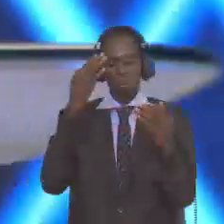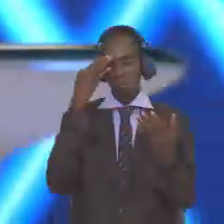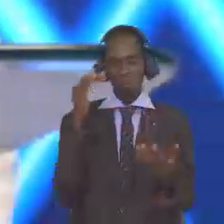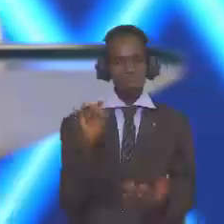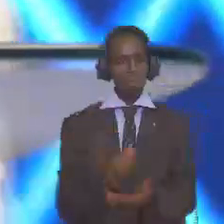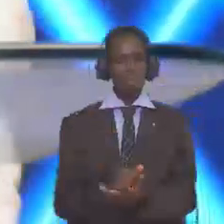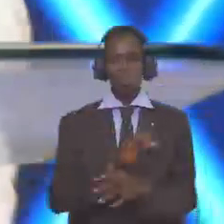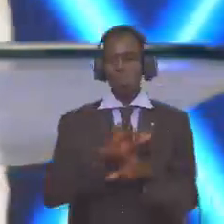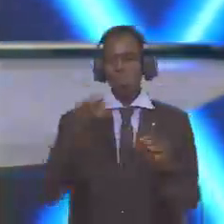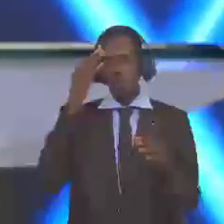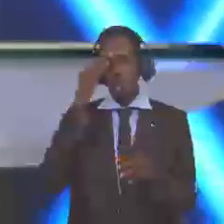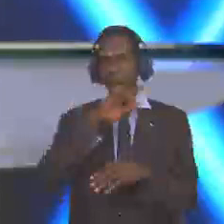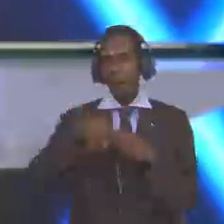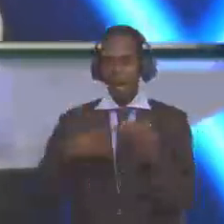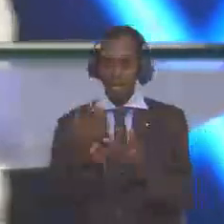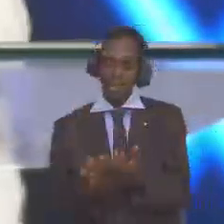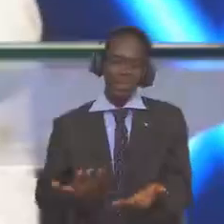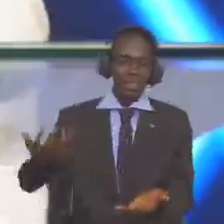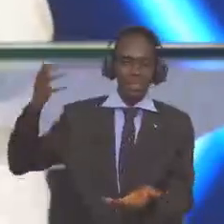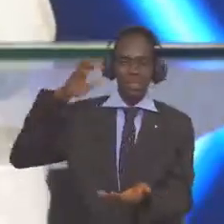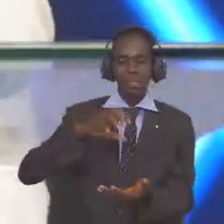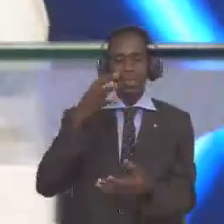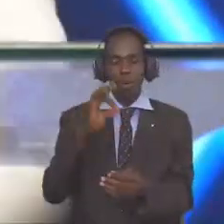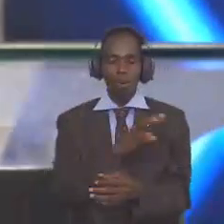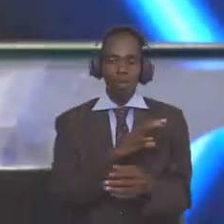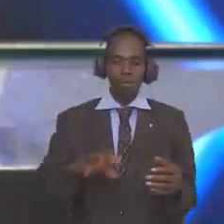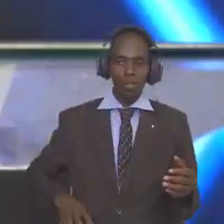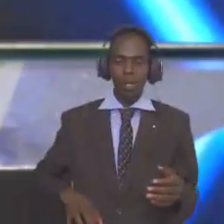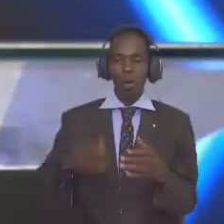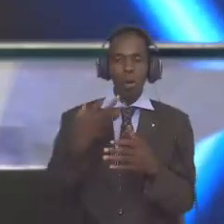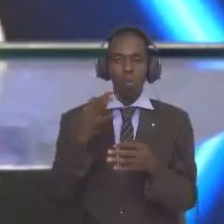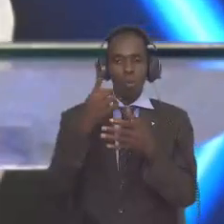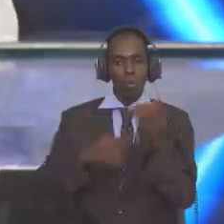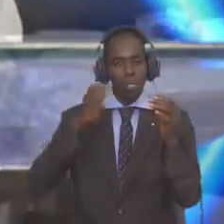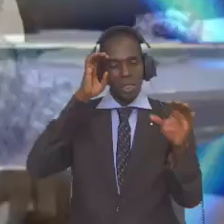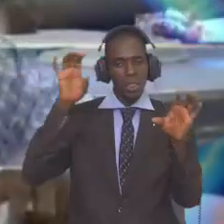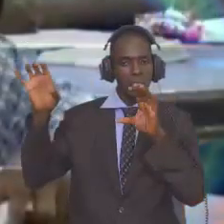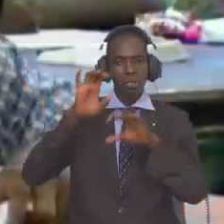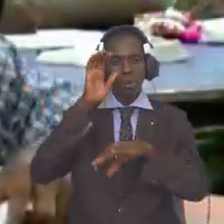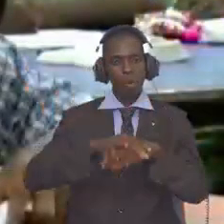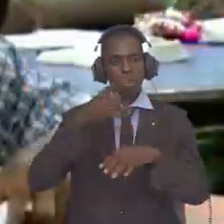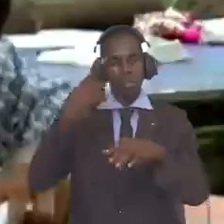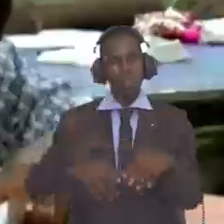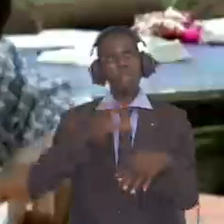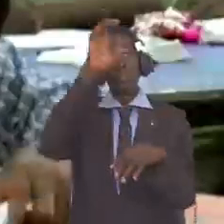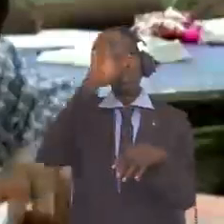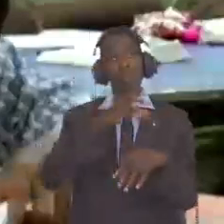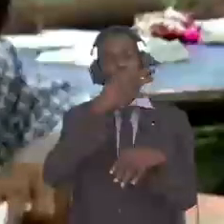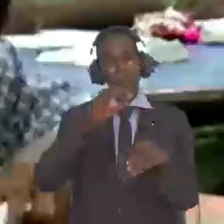God according to what Christ had done on the cross of Calvary. He didn't know about that, but he